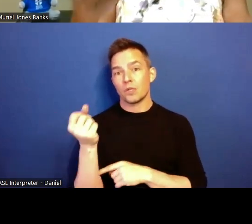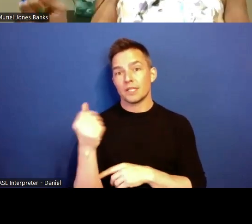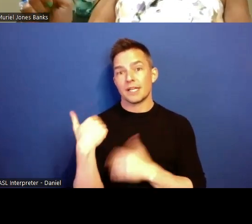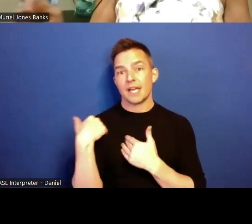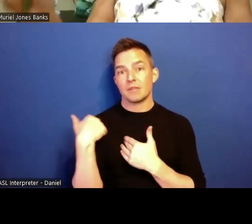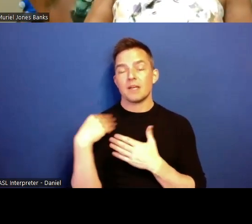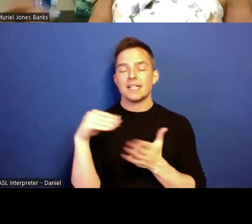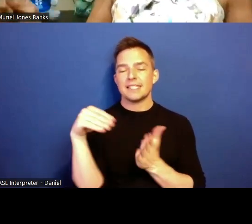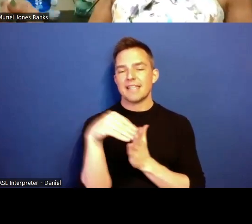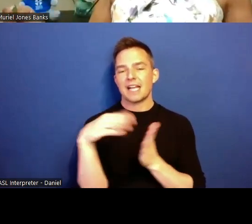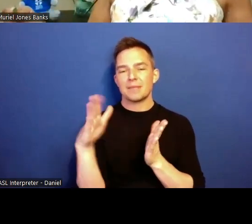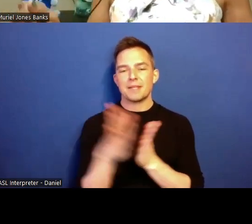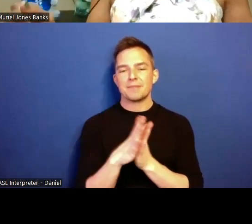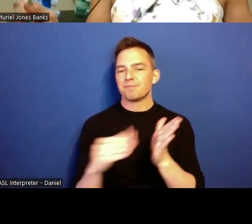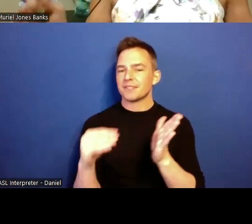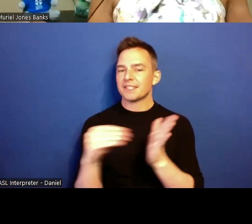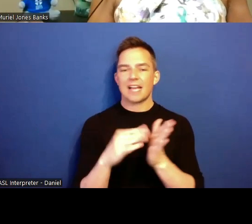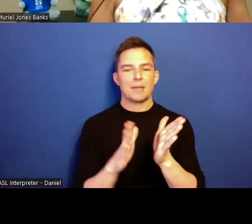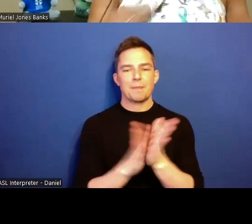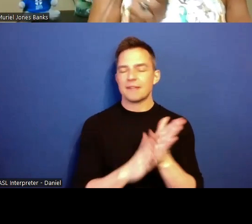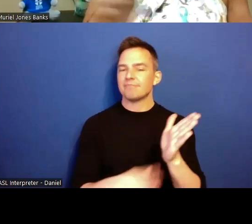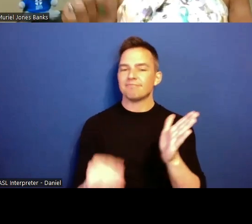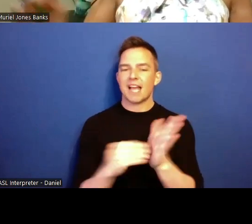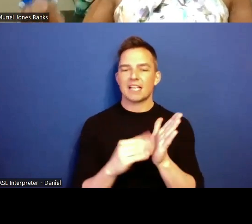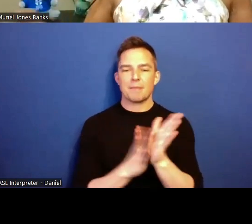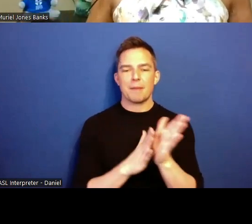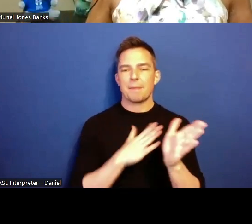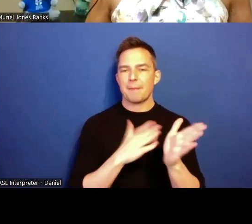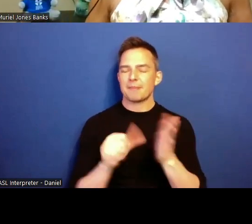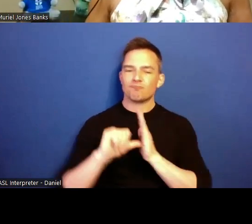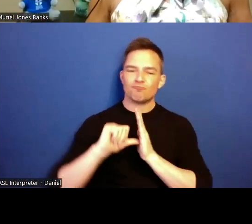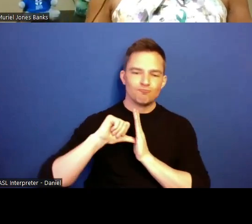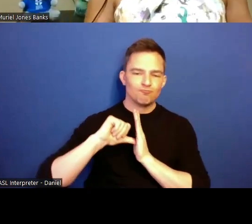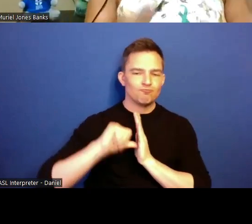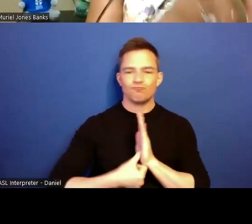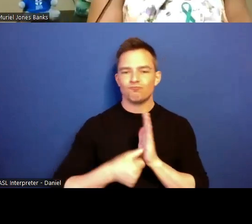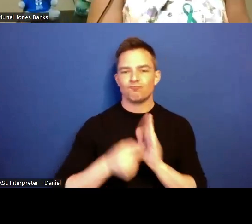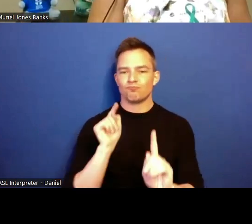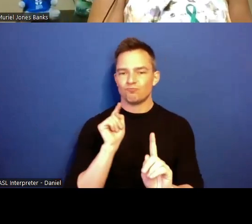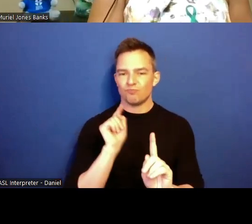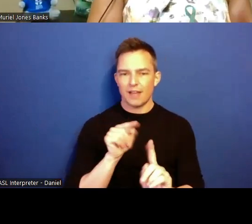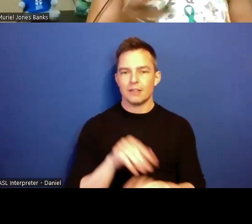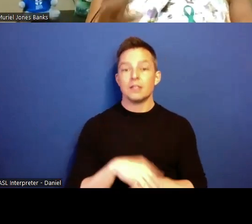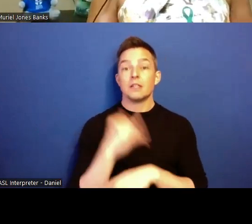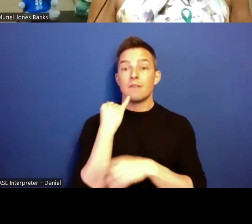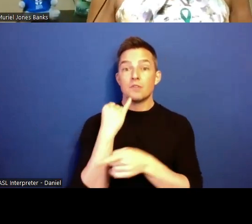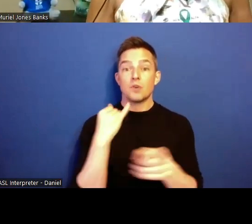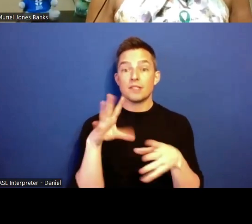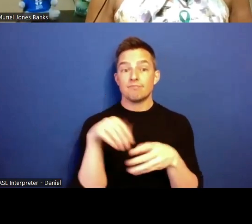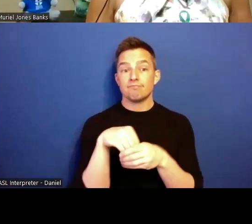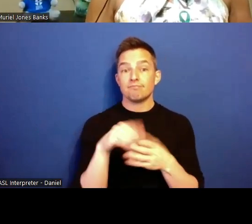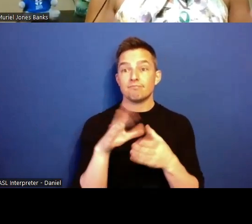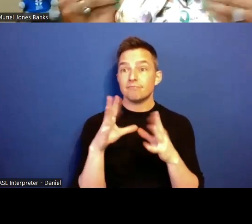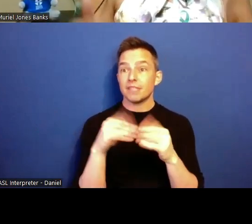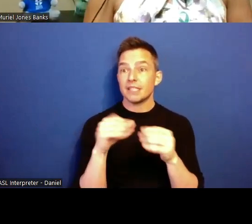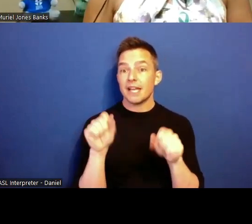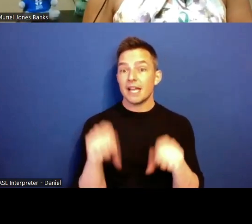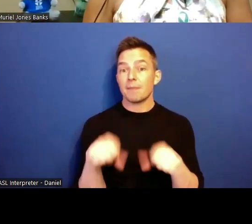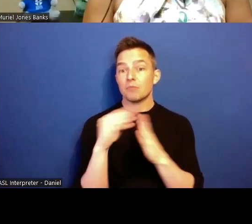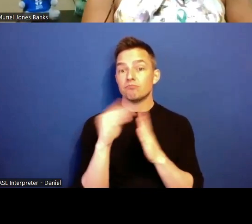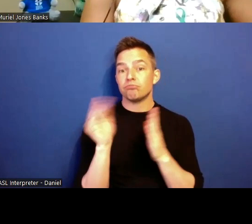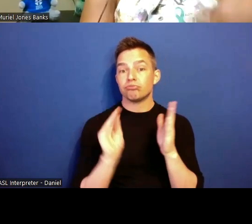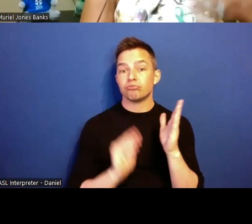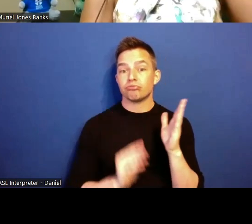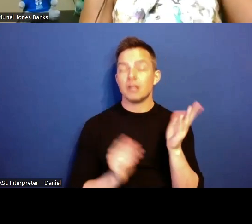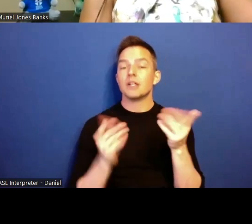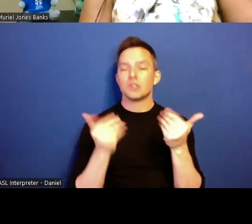document, document, document. That is my big thing. Document, document, document. If you're in a meeting, if you're able to take notes, take